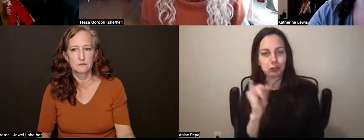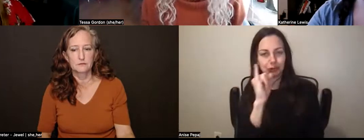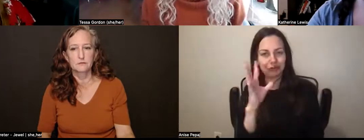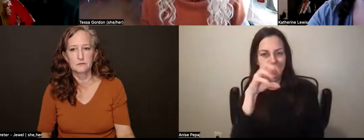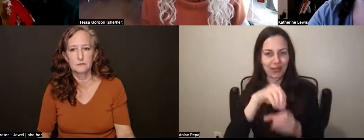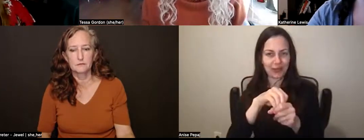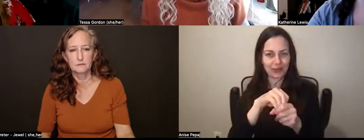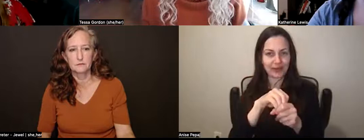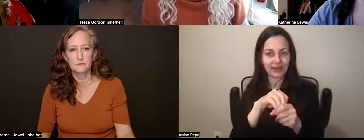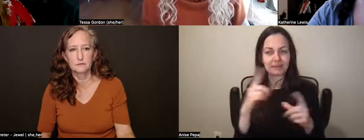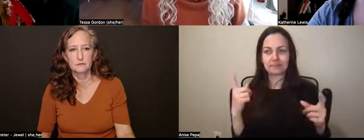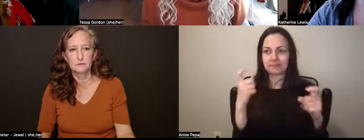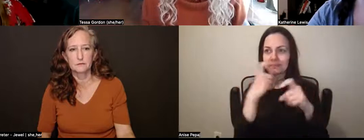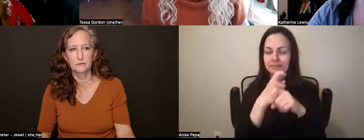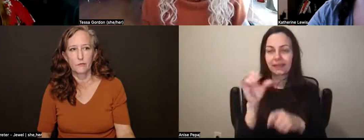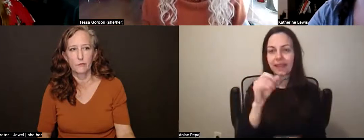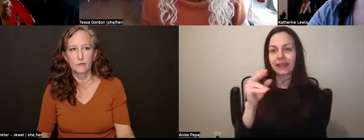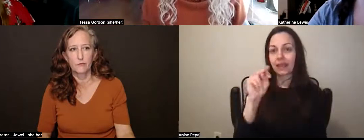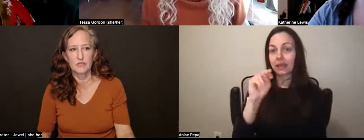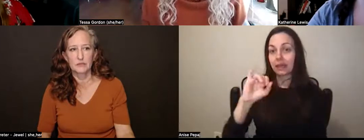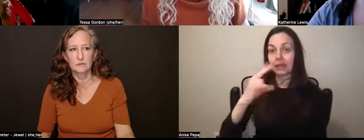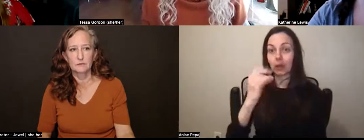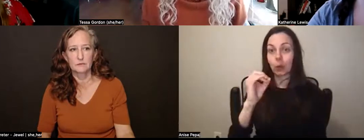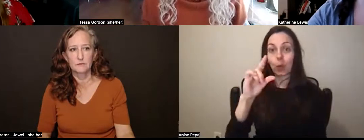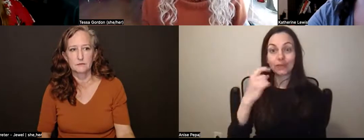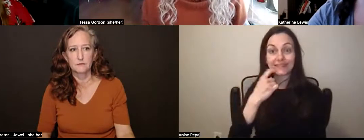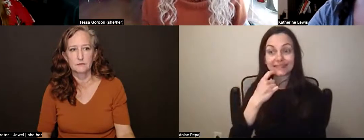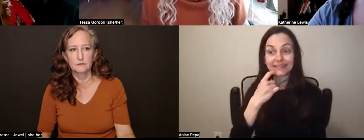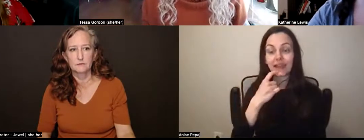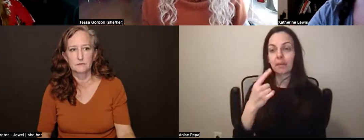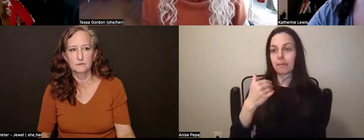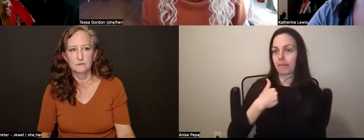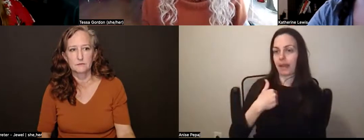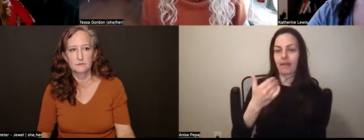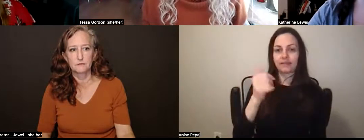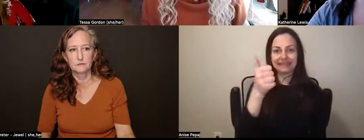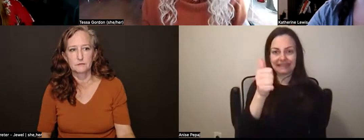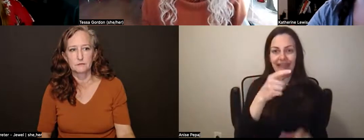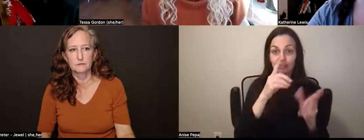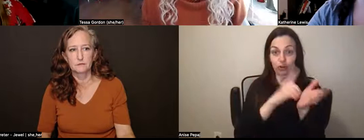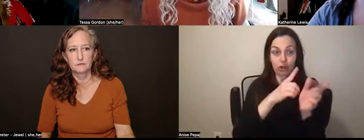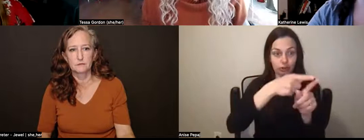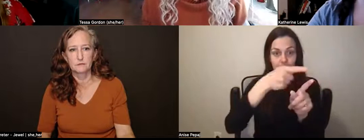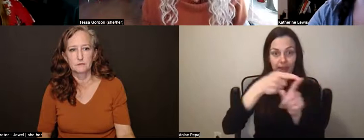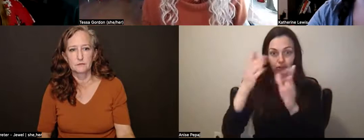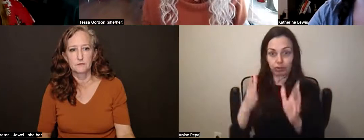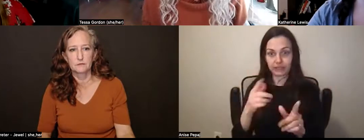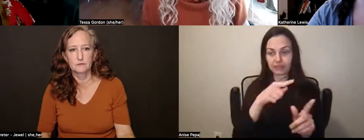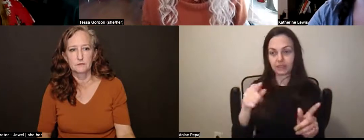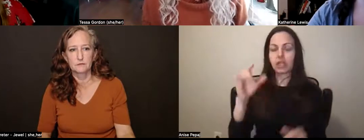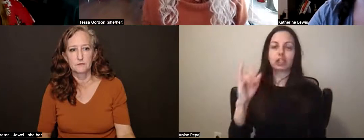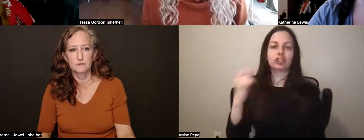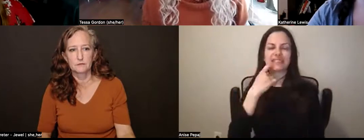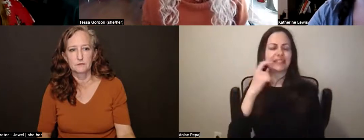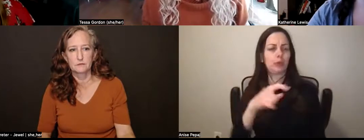as well. Like Nichole said, I can have 10 specialists, but insurance will tell me that I only need 1. And then they would also have